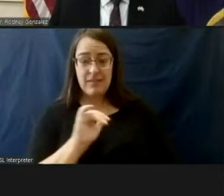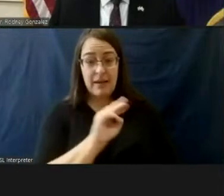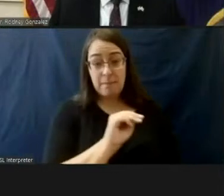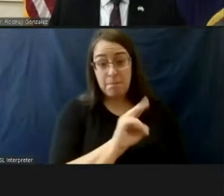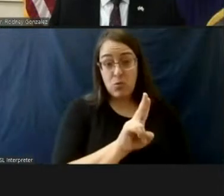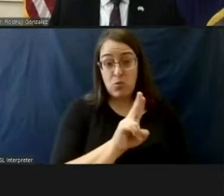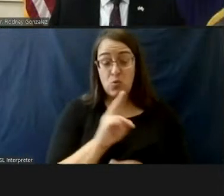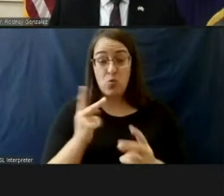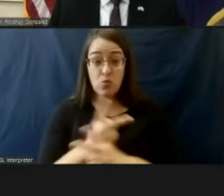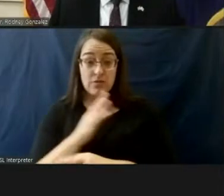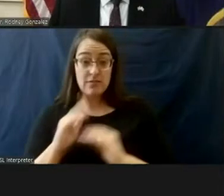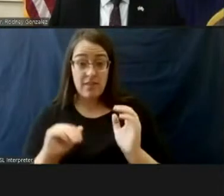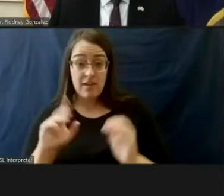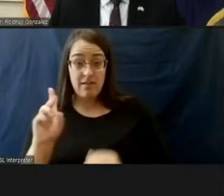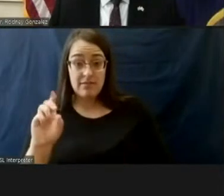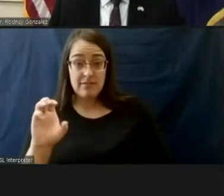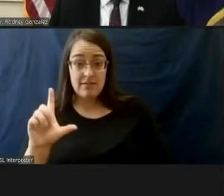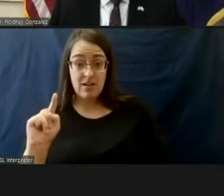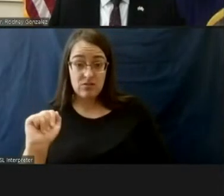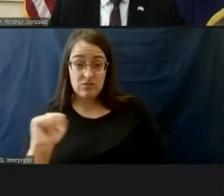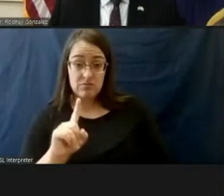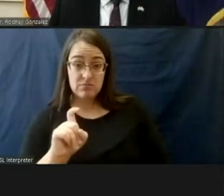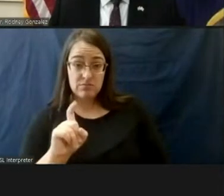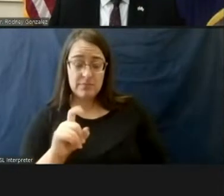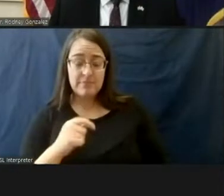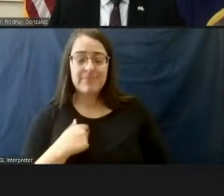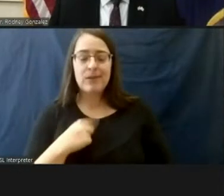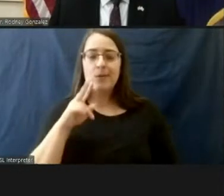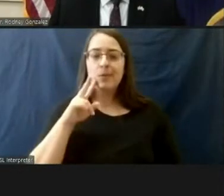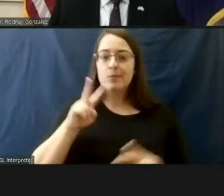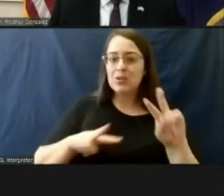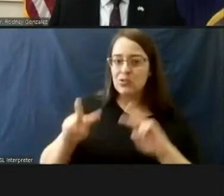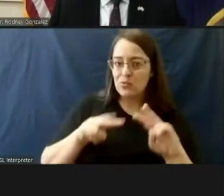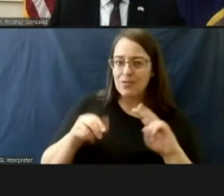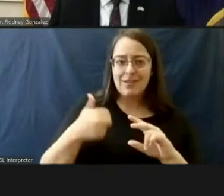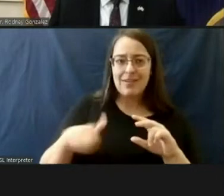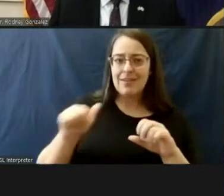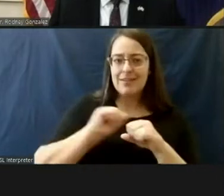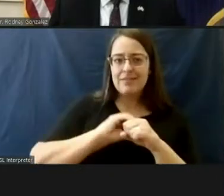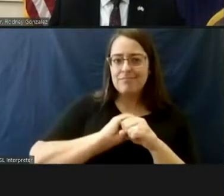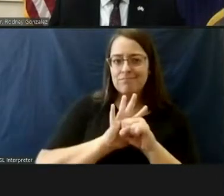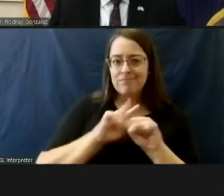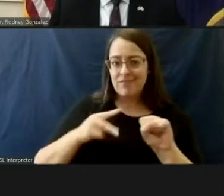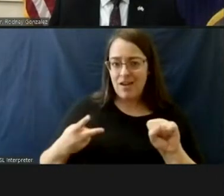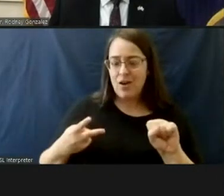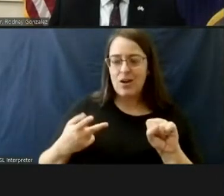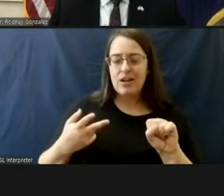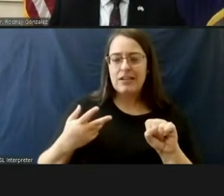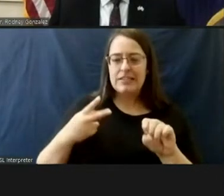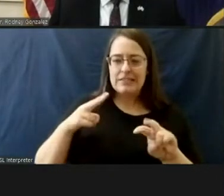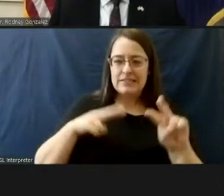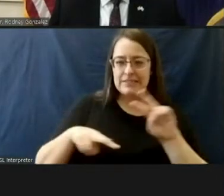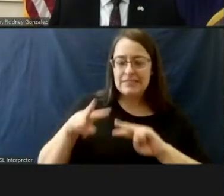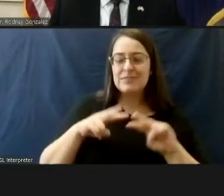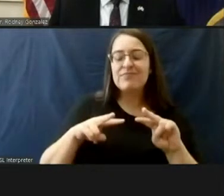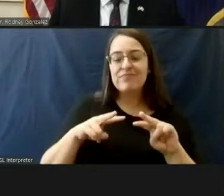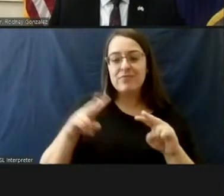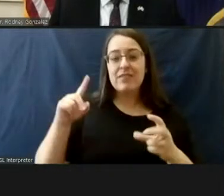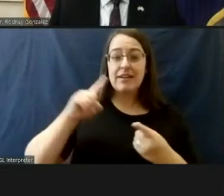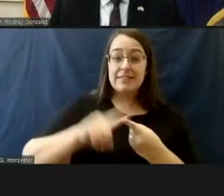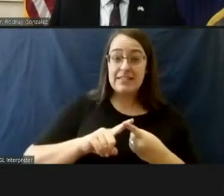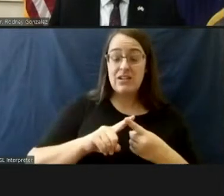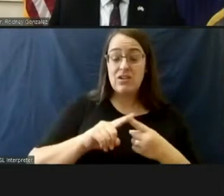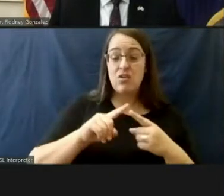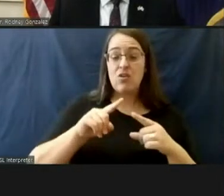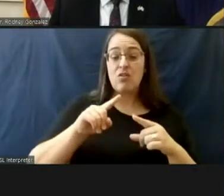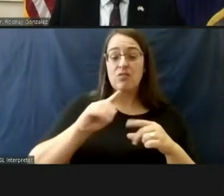I think that when we look at any of these variants, we have to kind of keep in mind that until a variant